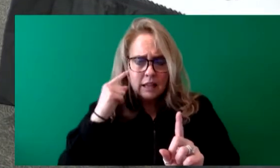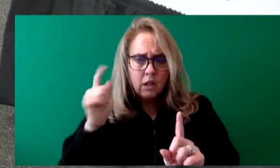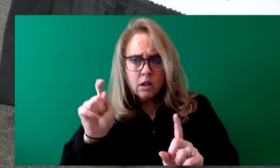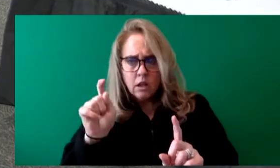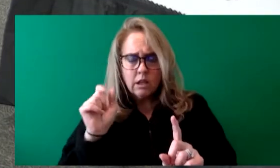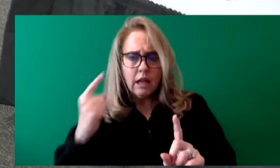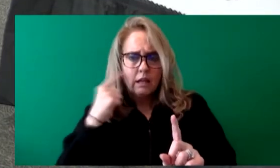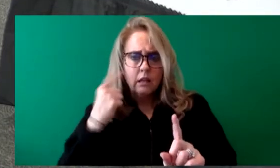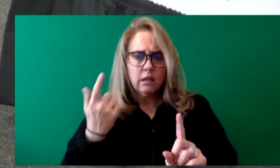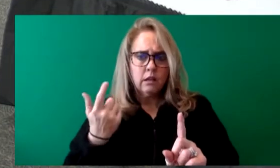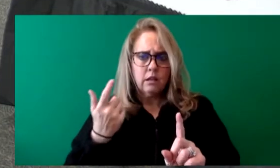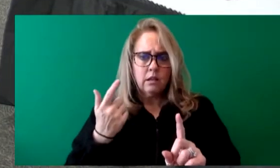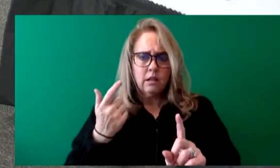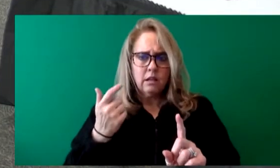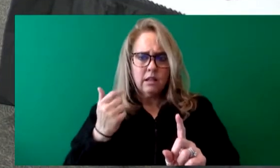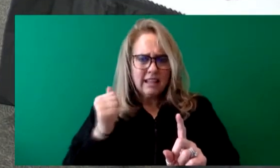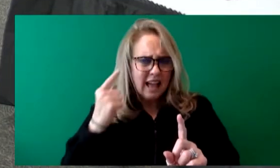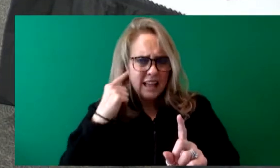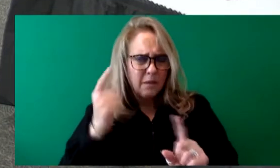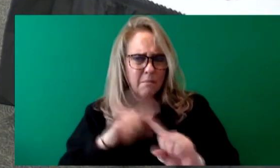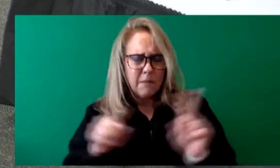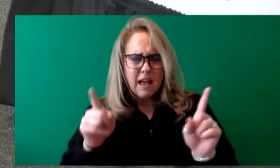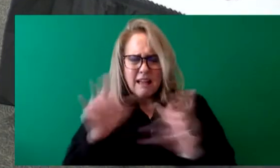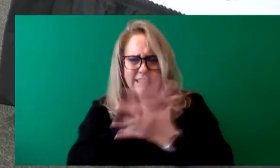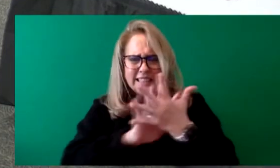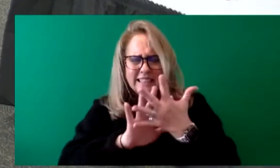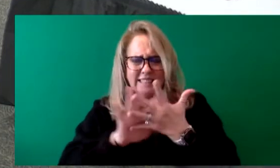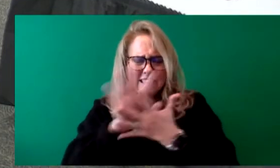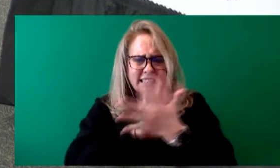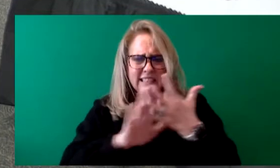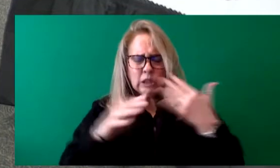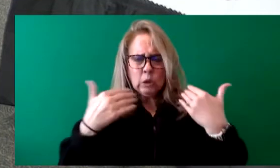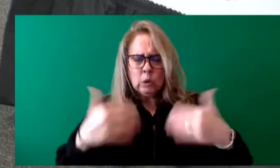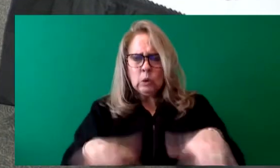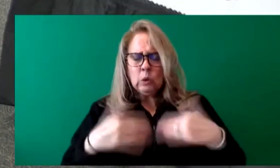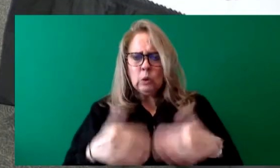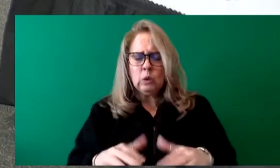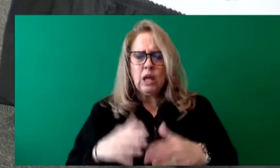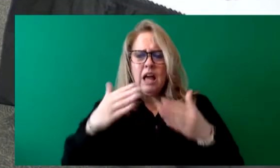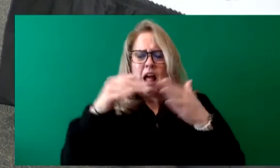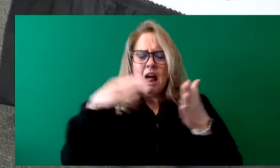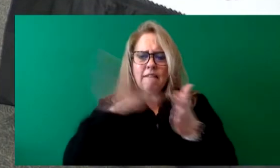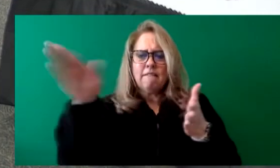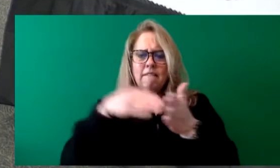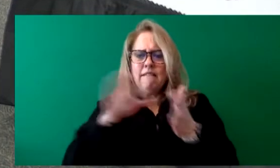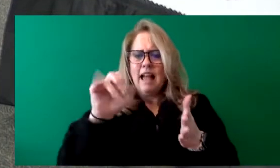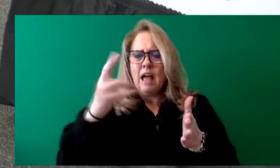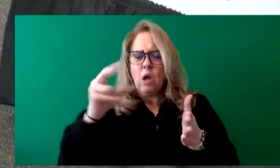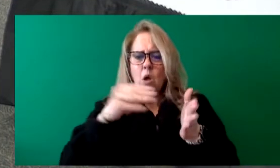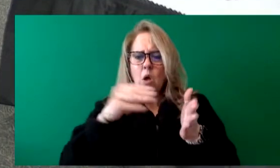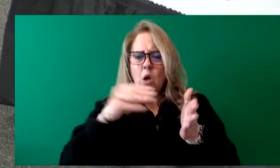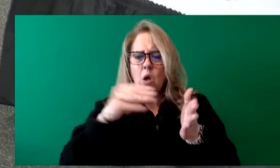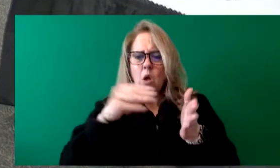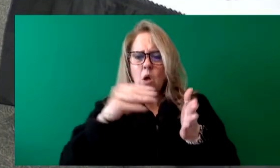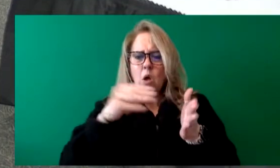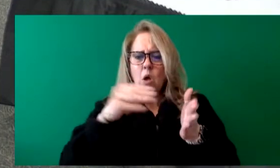We can hear you, but there's a significant echo. So if you'll give us just a moment, we'll try to fix that as well.